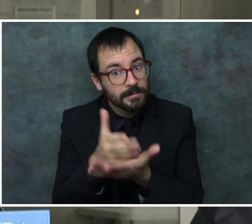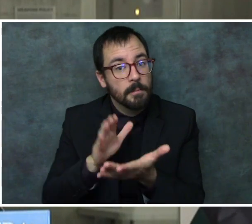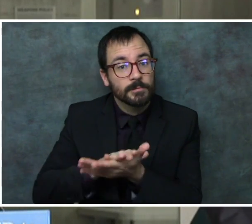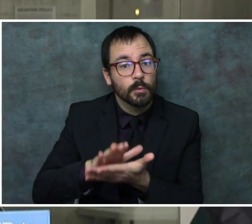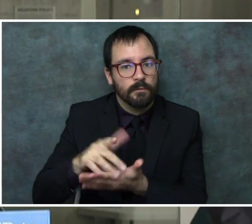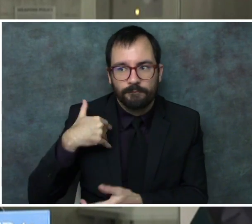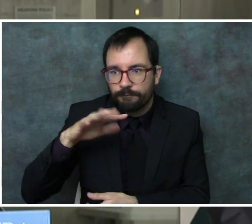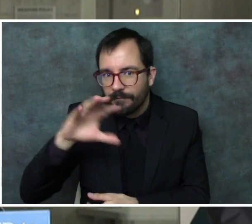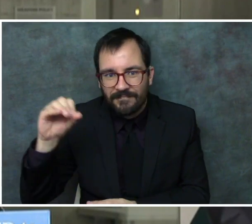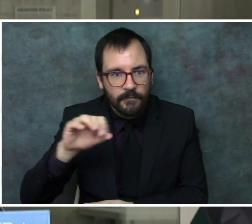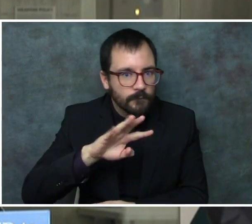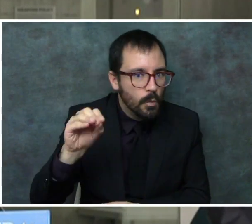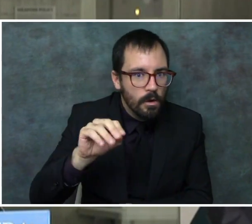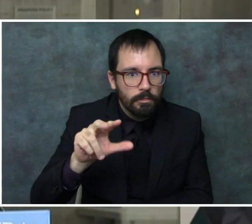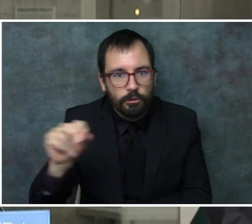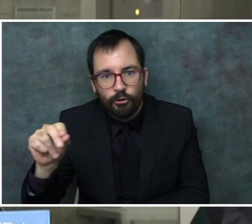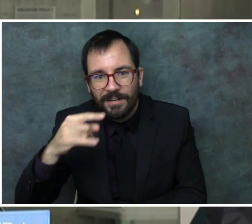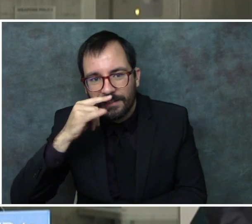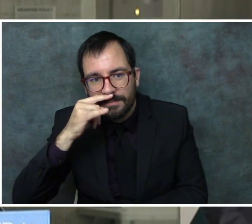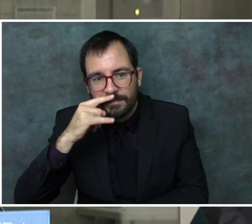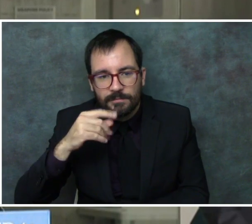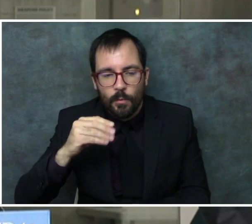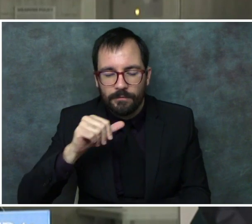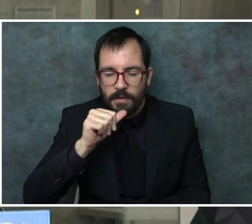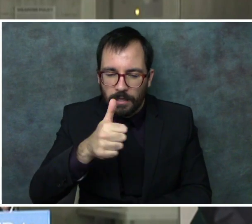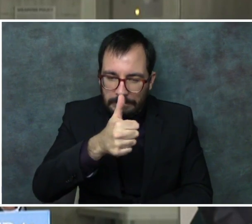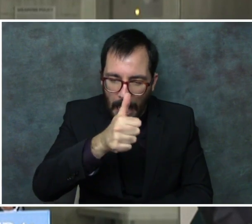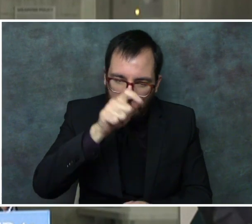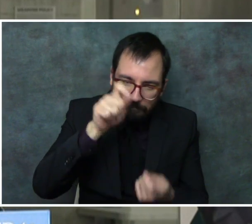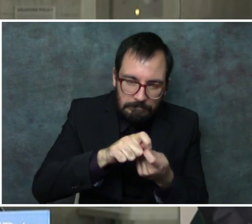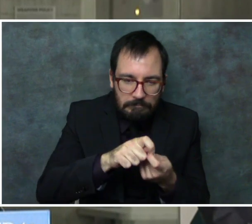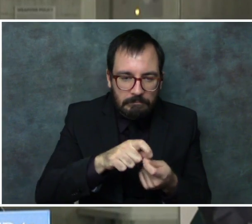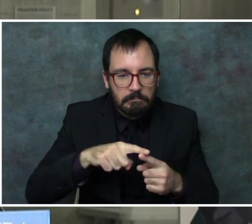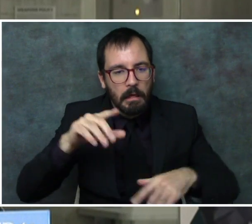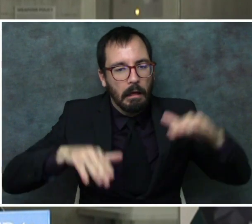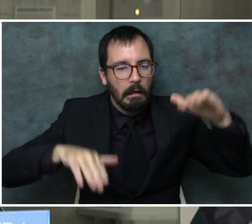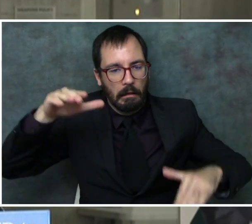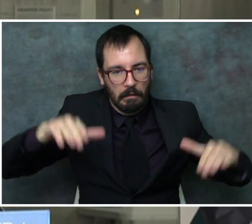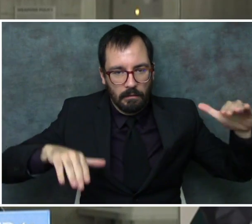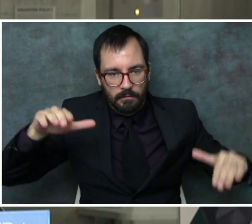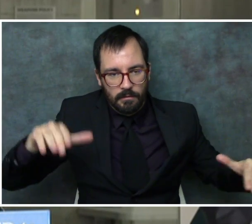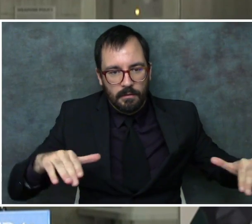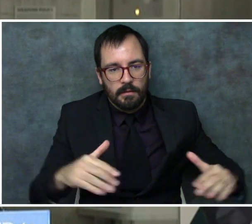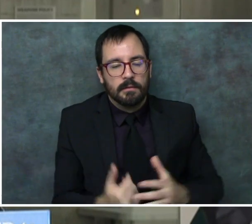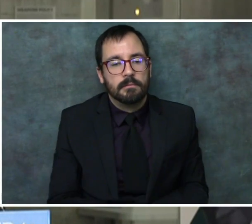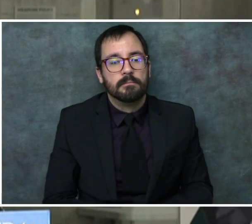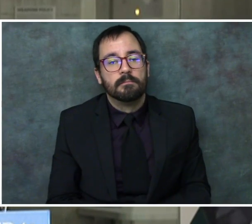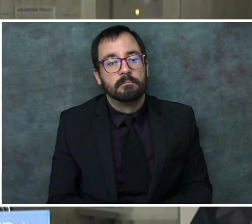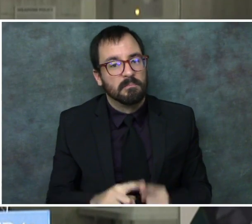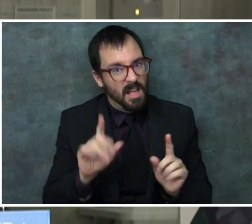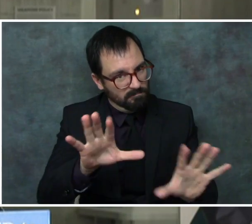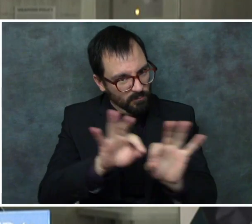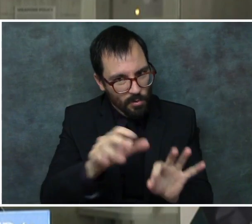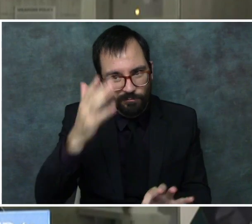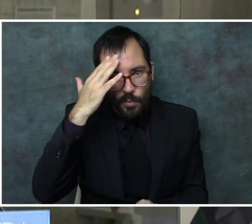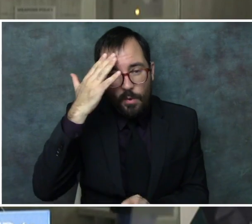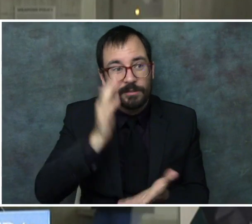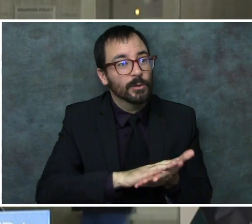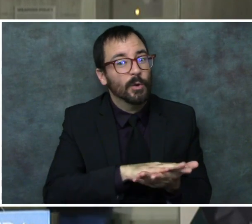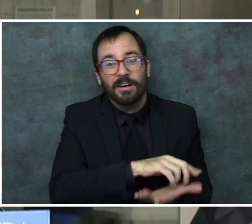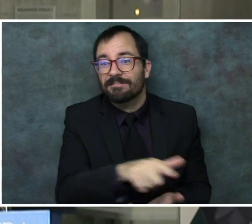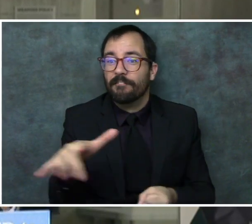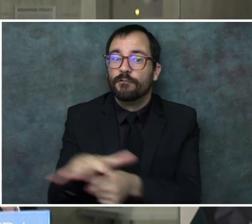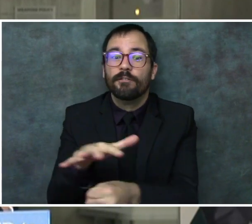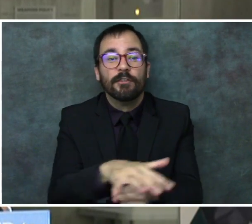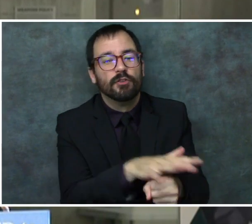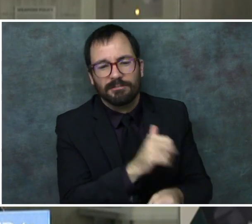10 kids. So what we're doing is the schools aren't full, so we're adapting to learn how we're educating and